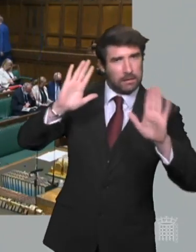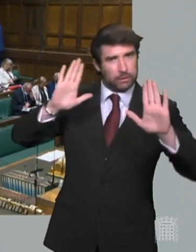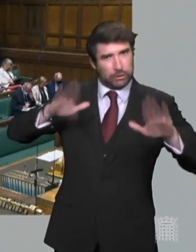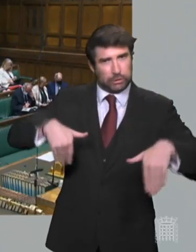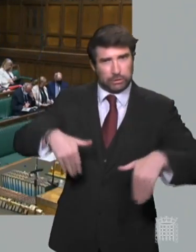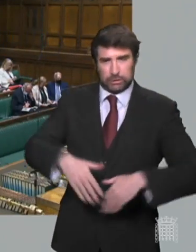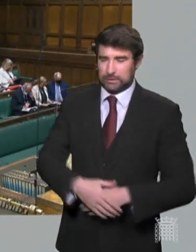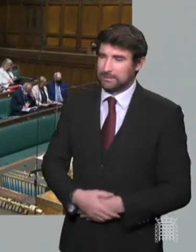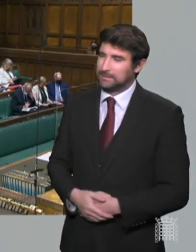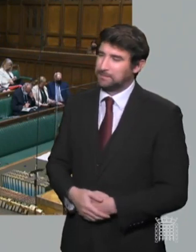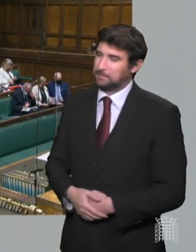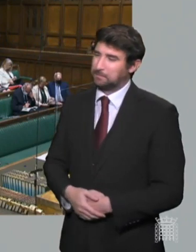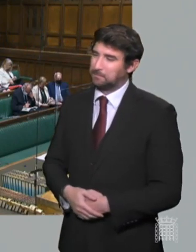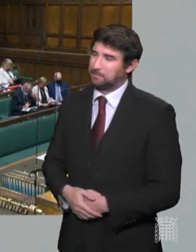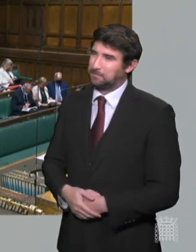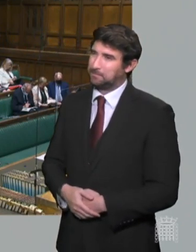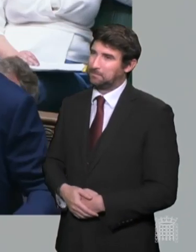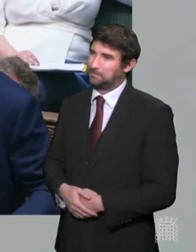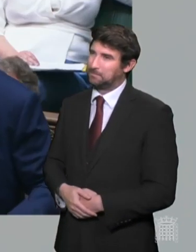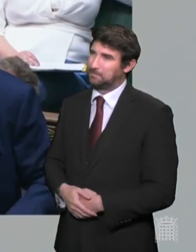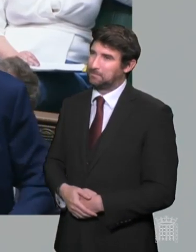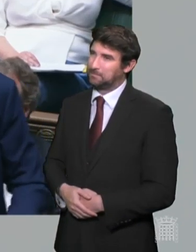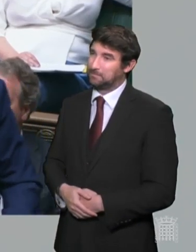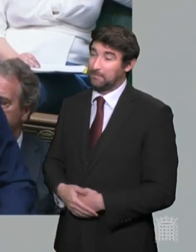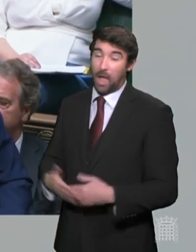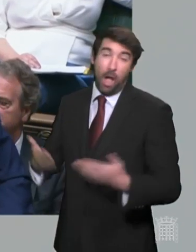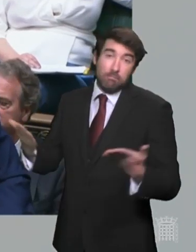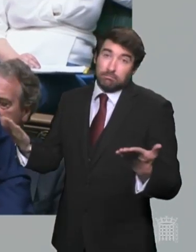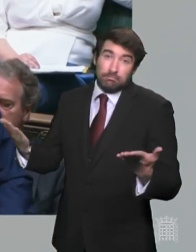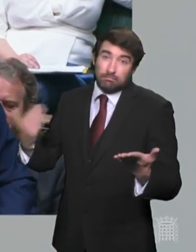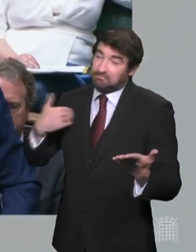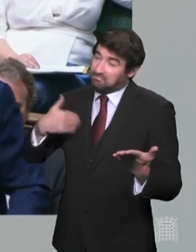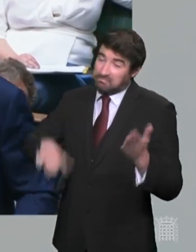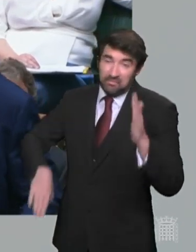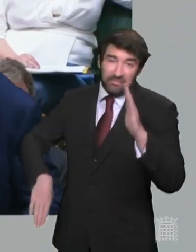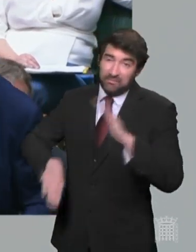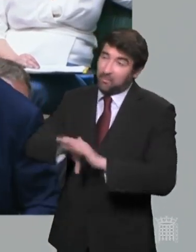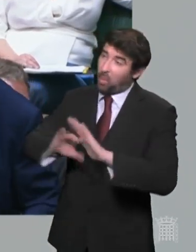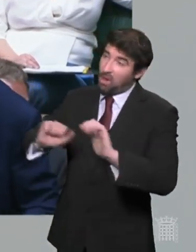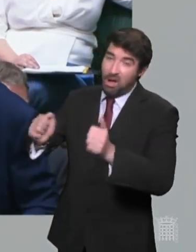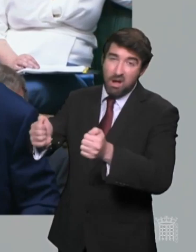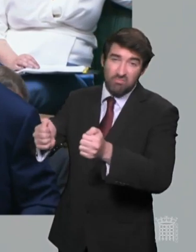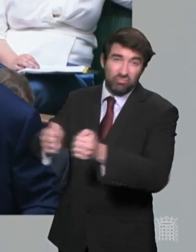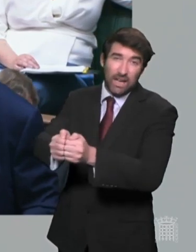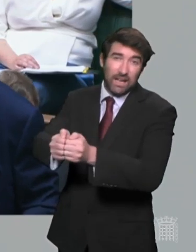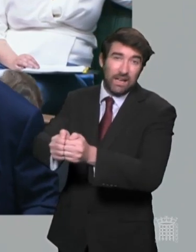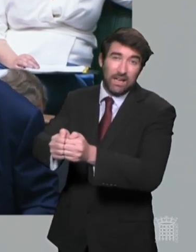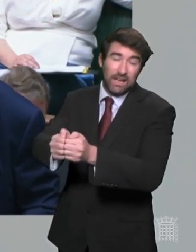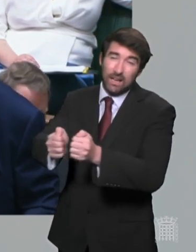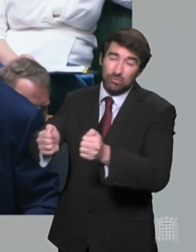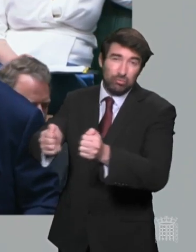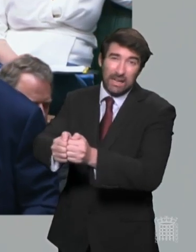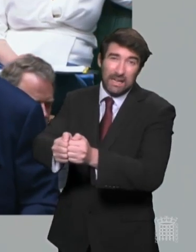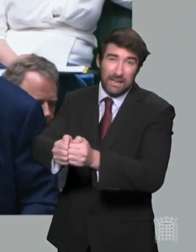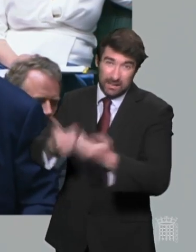On that final point raised by my honourable friend, I couldn't agree more. It's hugely welcome to see the removal of the